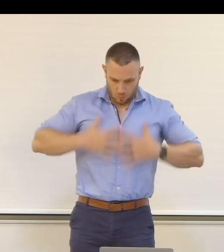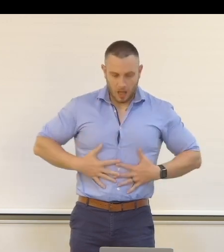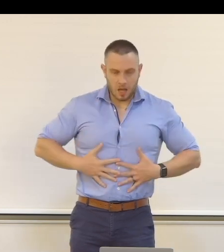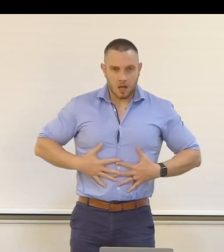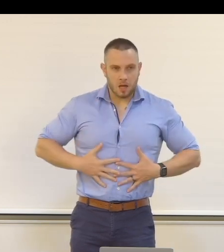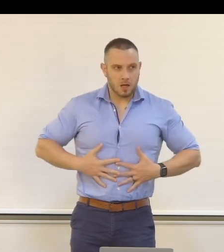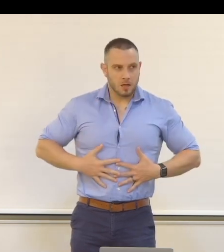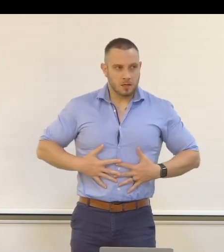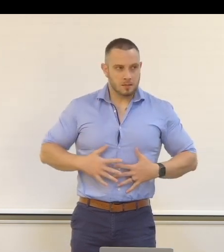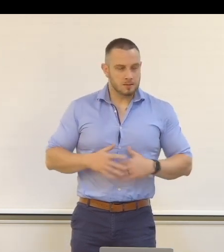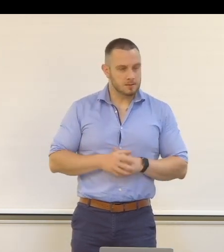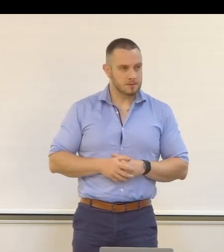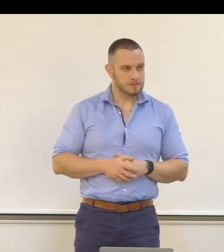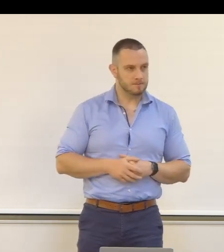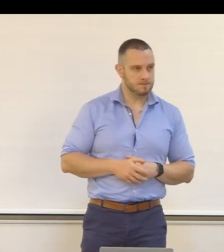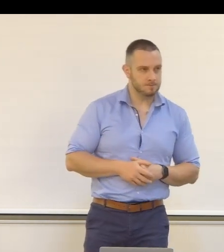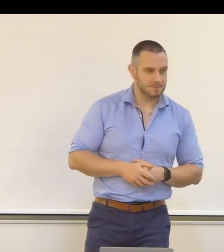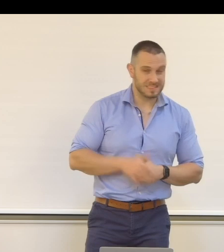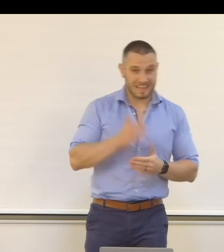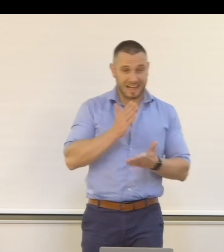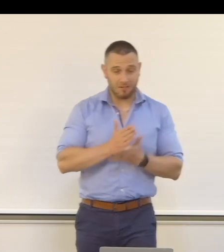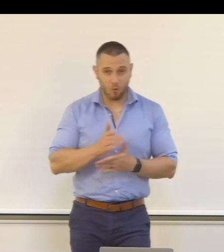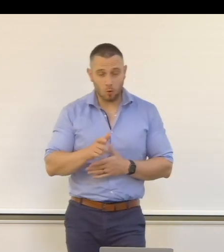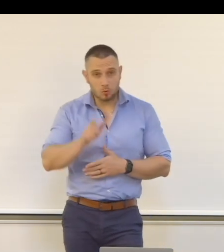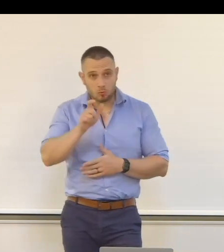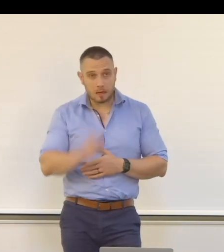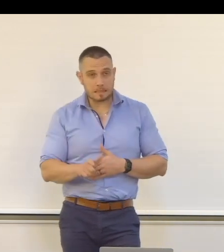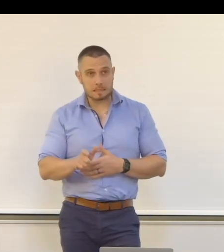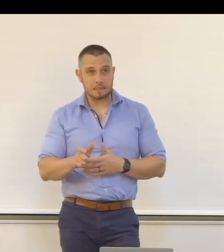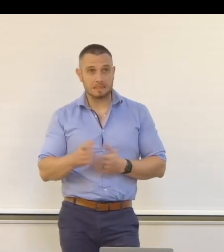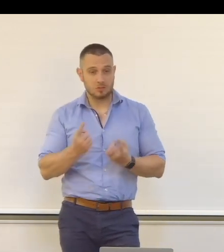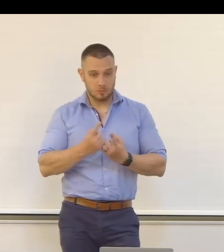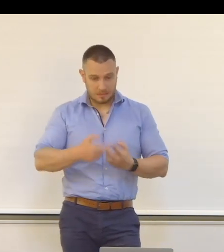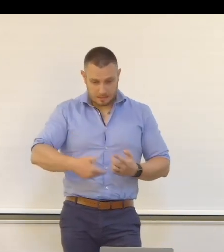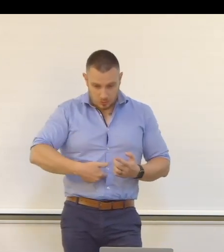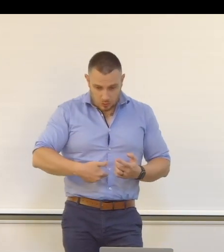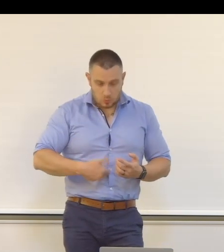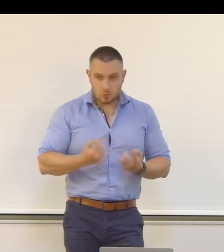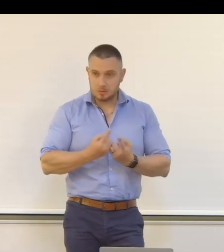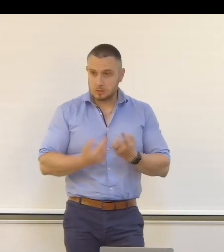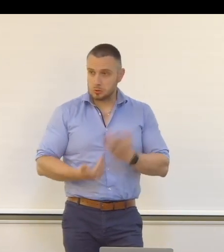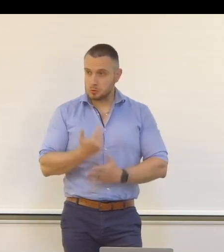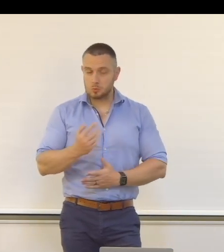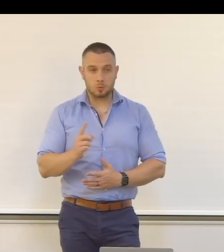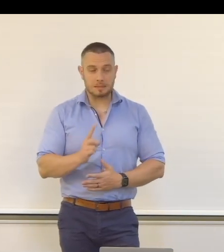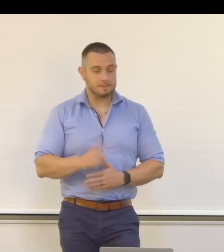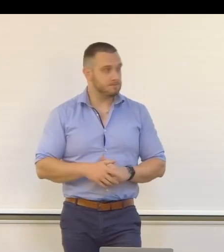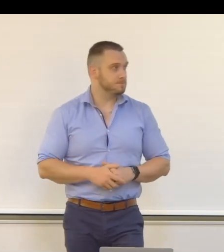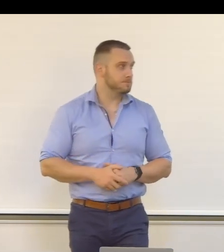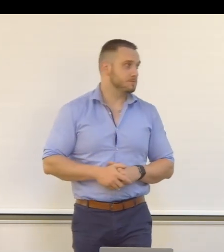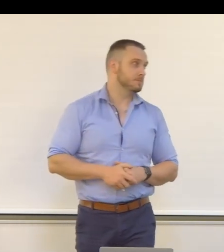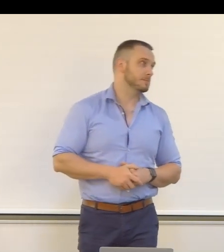for you makes it worth it? Is it for humanity? Is it something new? Like, what is it? So